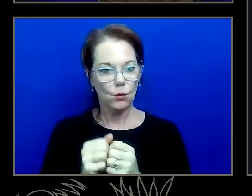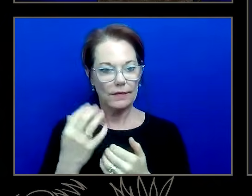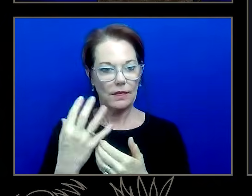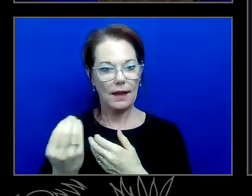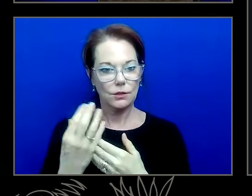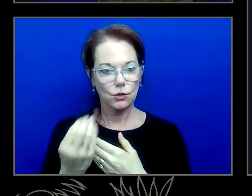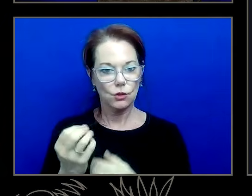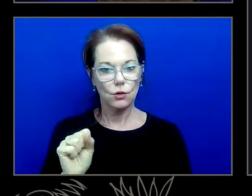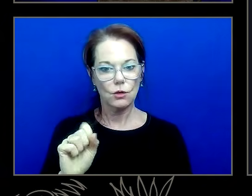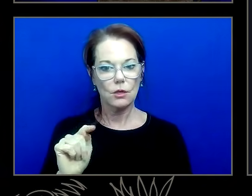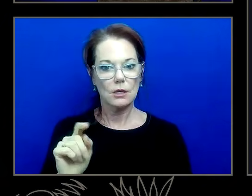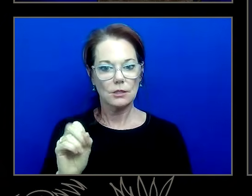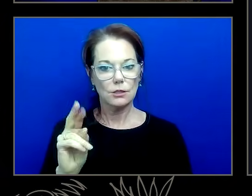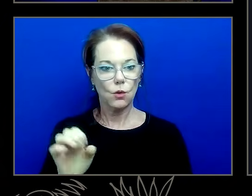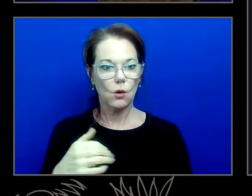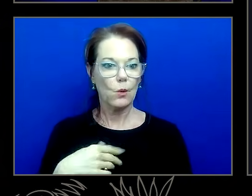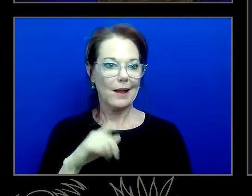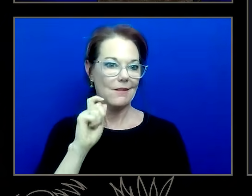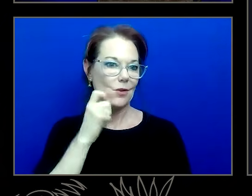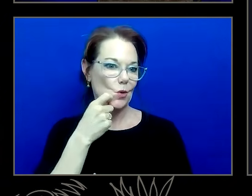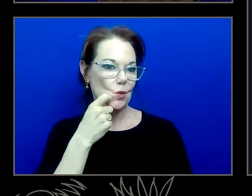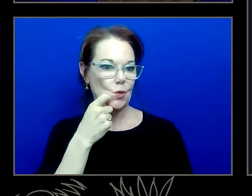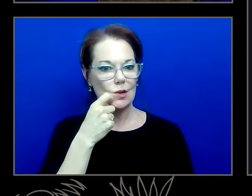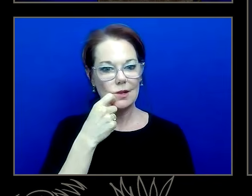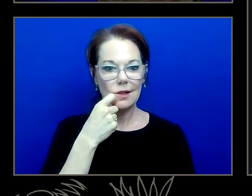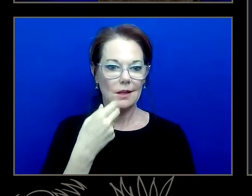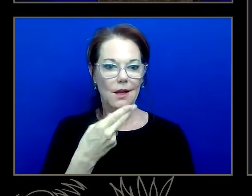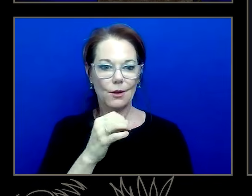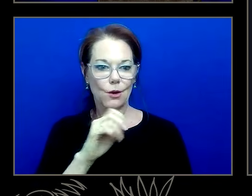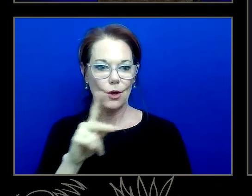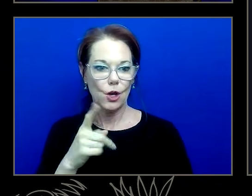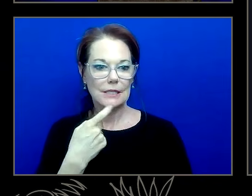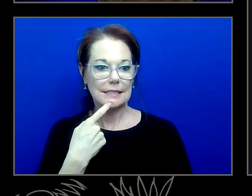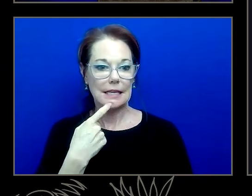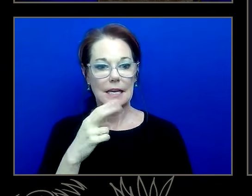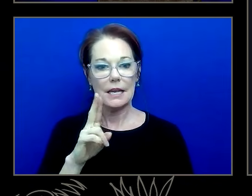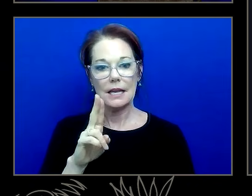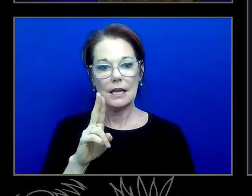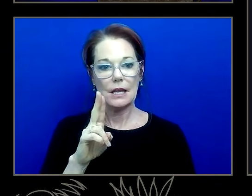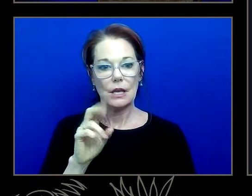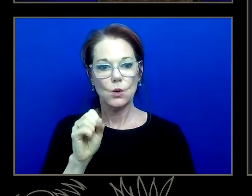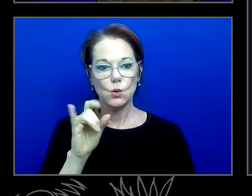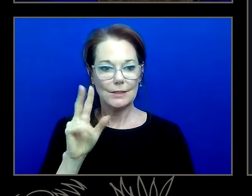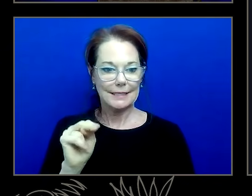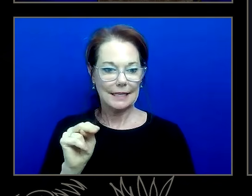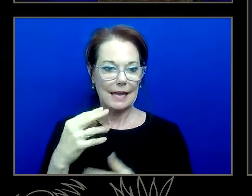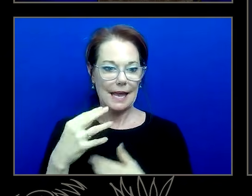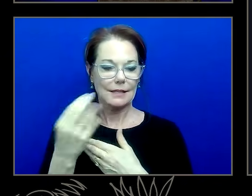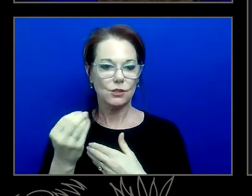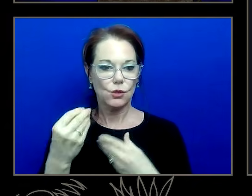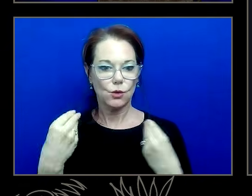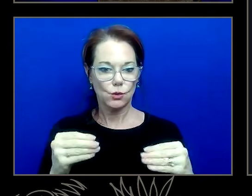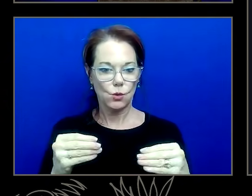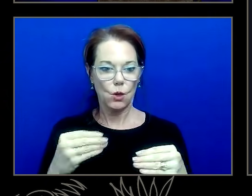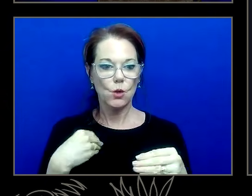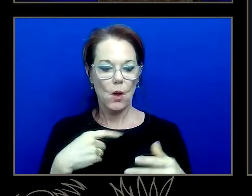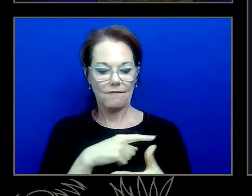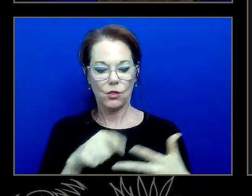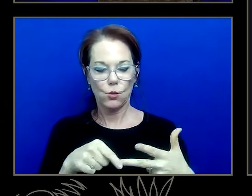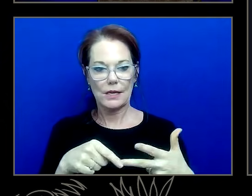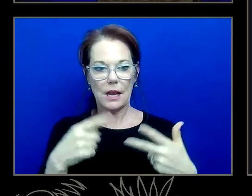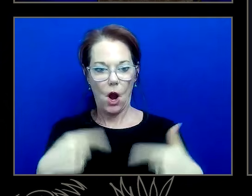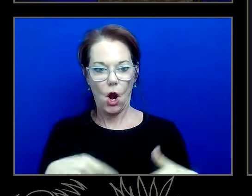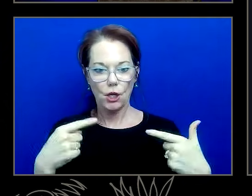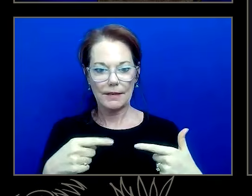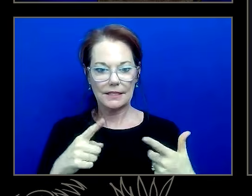this really cool hook called useSyncExternalStore where essentially you give it three arguments: subscribe, get